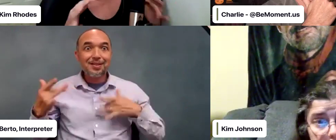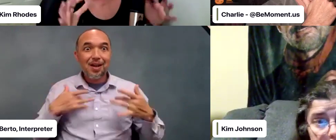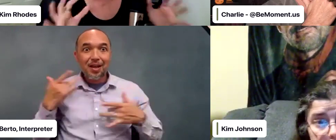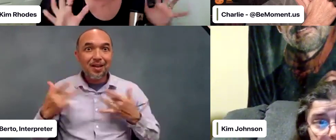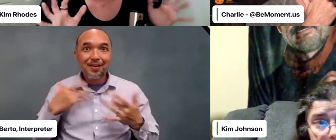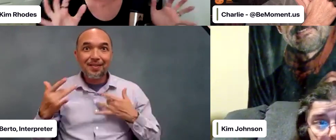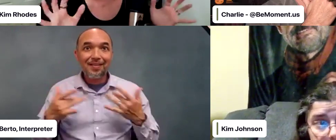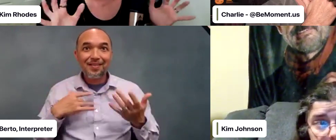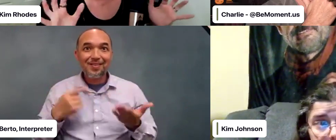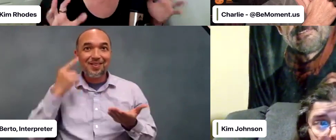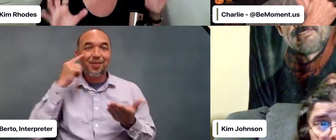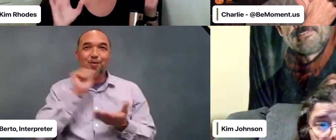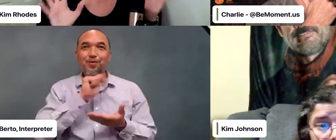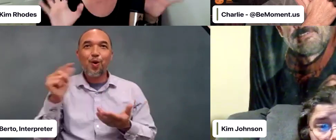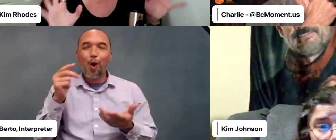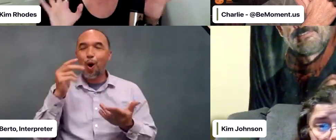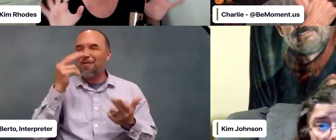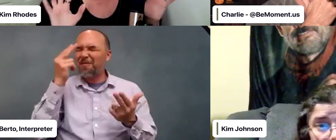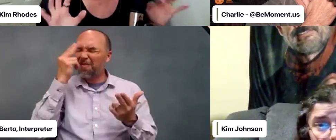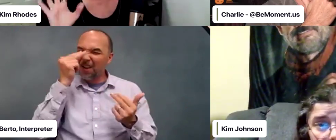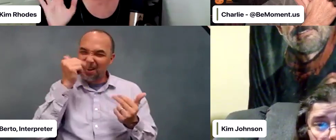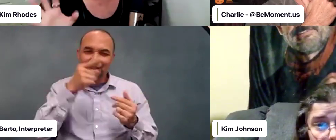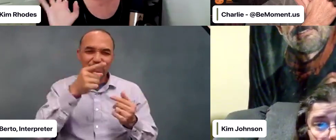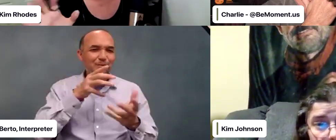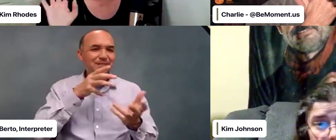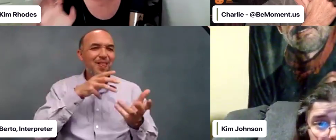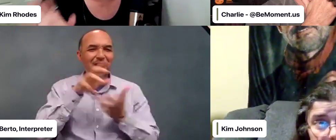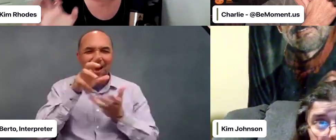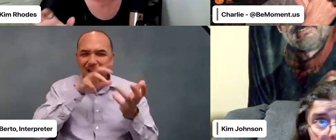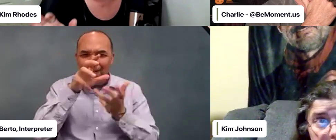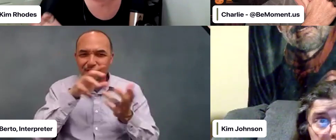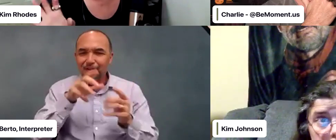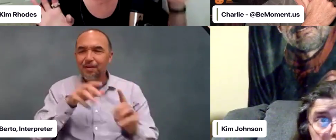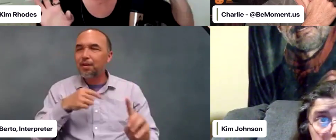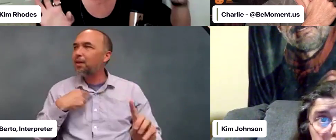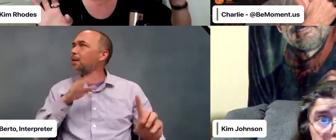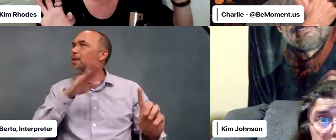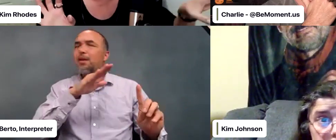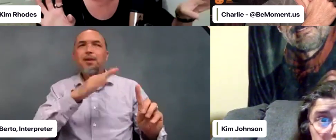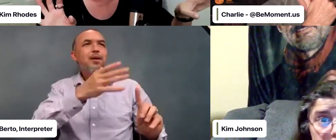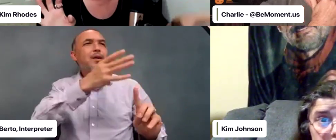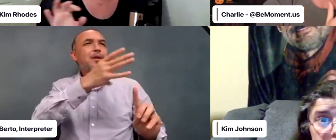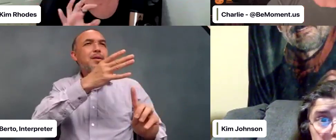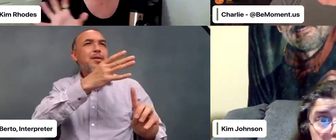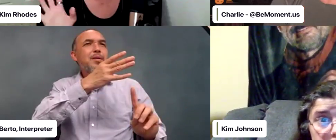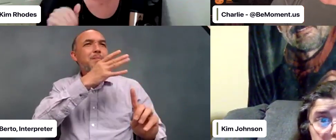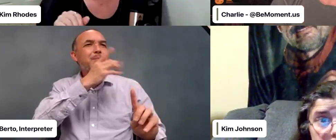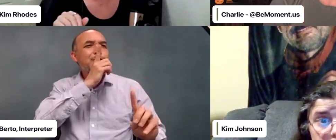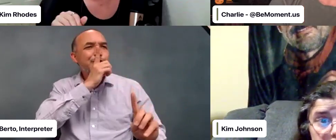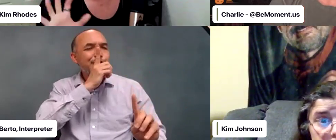all so fucking hilarious. She was laughing so loudly that I had to tell her to please keep it down while I tried to talk to the minister.